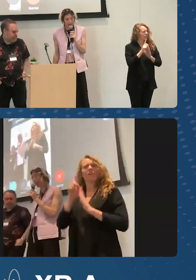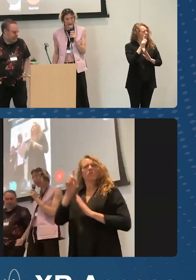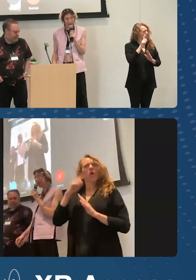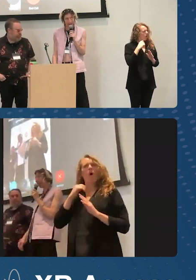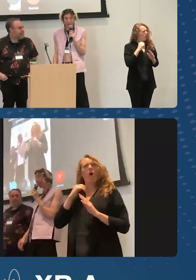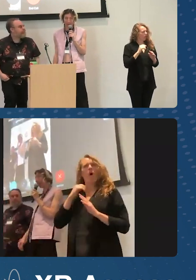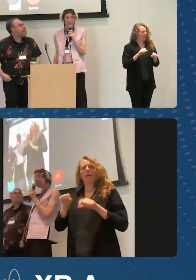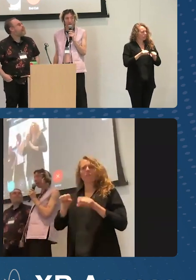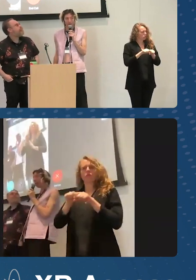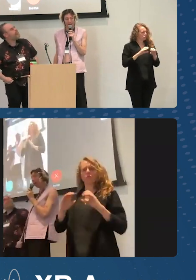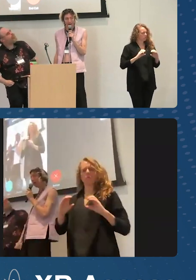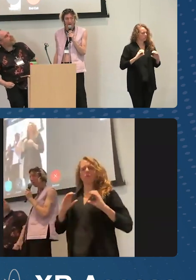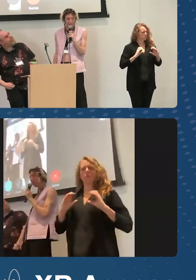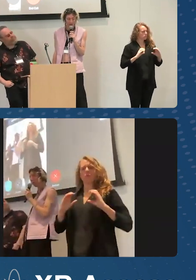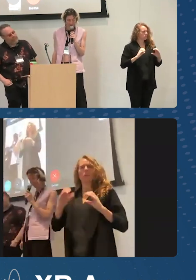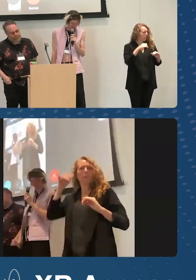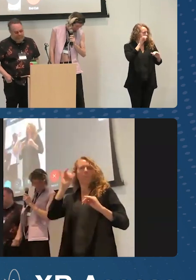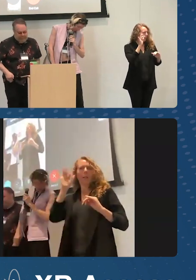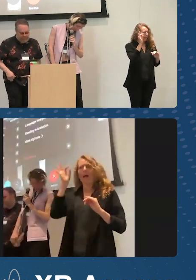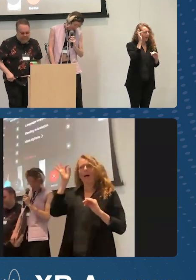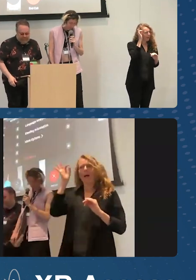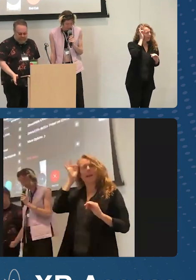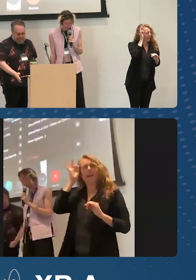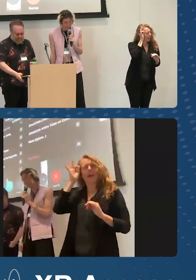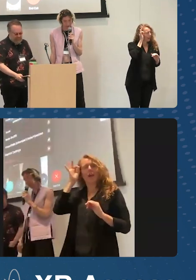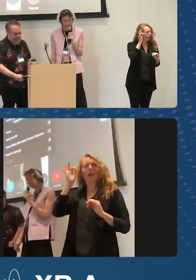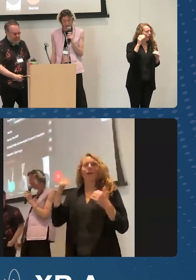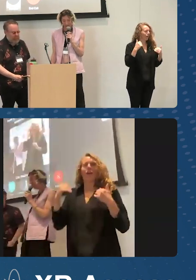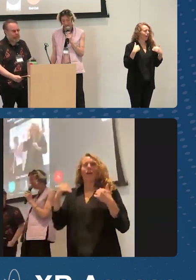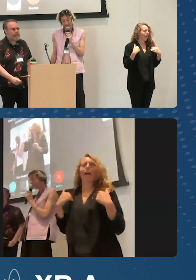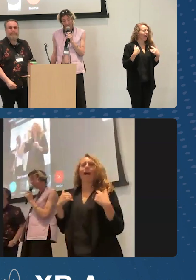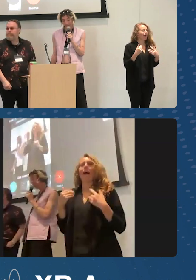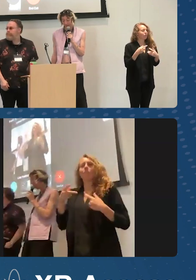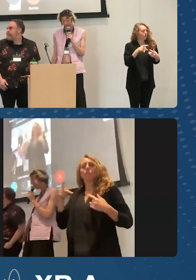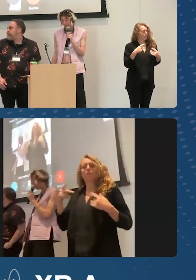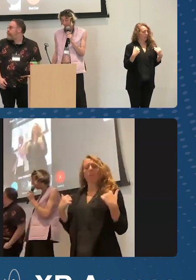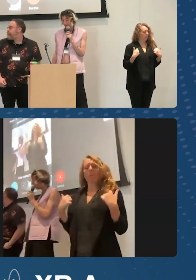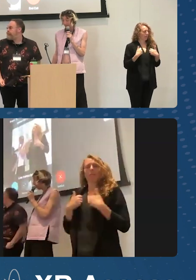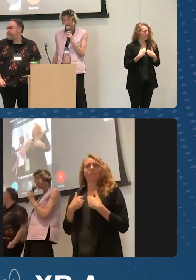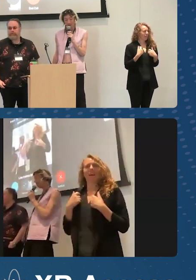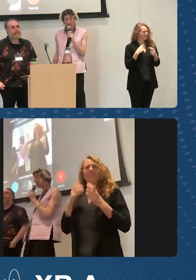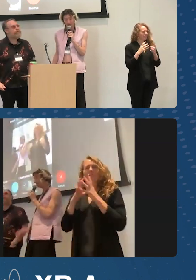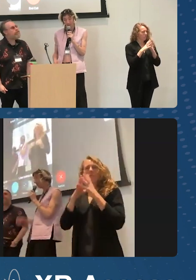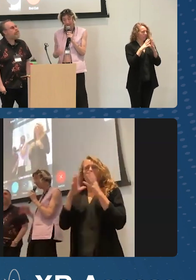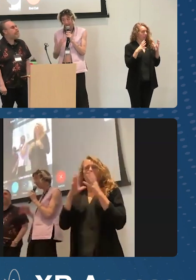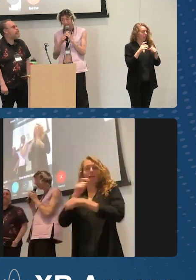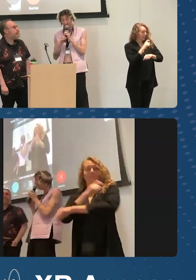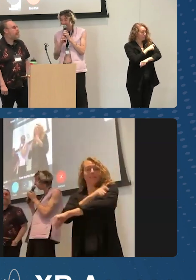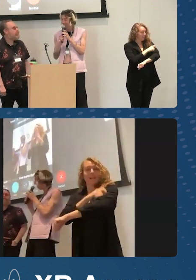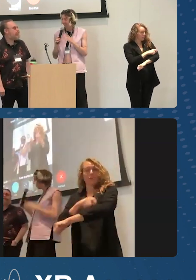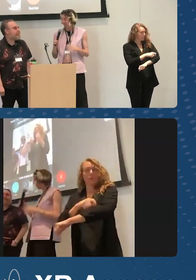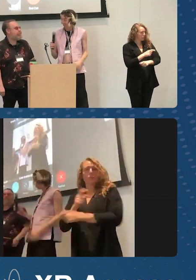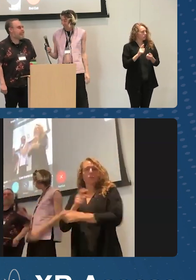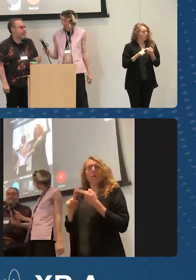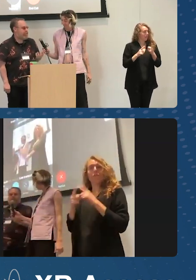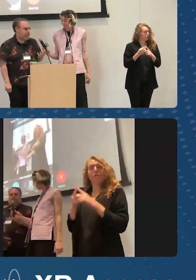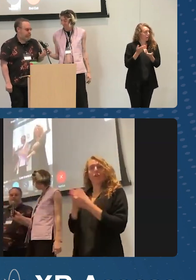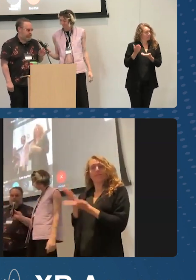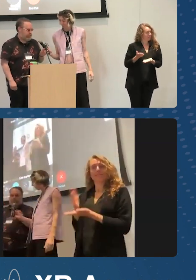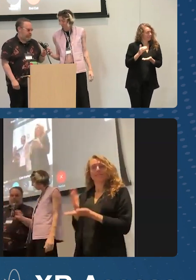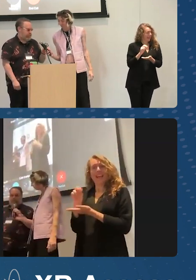platforms. Have blonde hair. I'm wearing a lavender vest. I have a bunch of tattoos, and I'm here with my friend Andy.